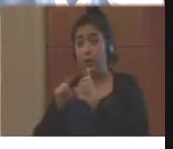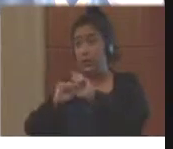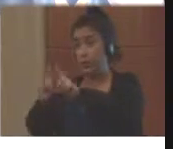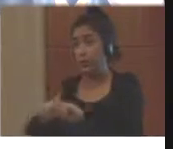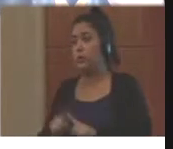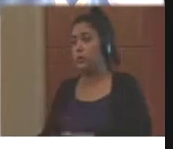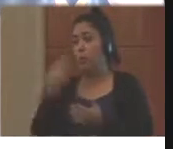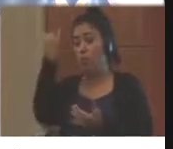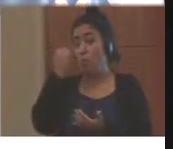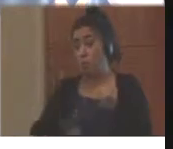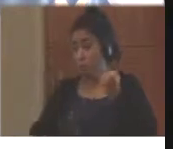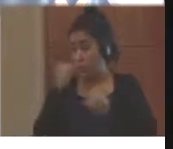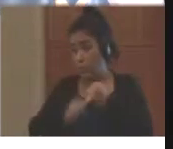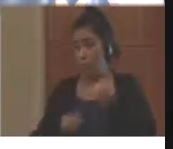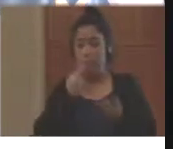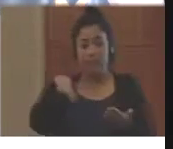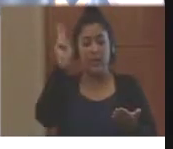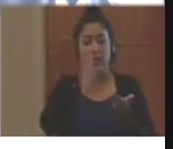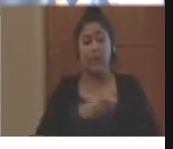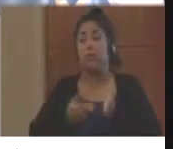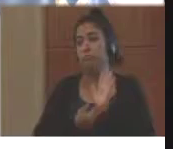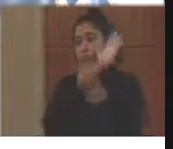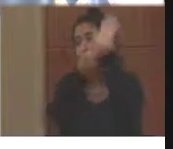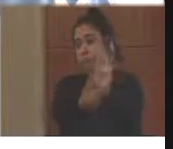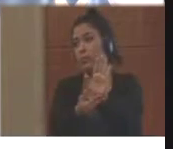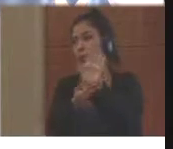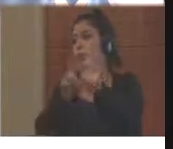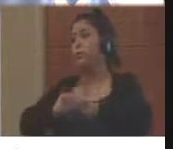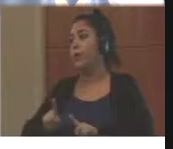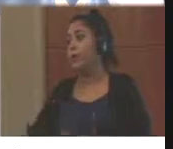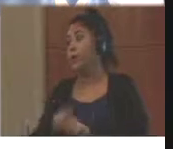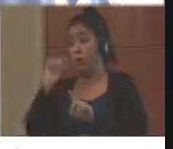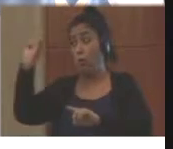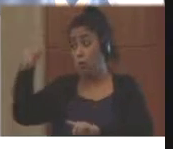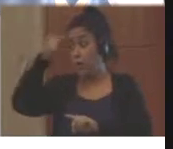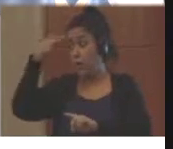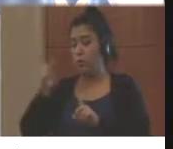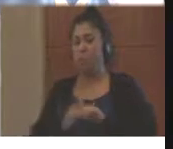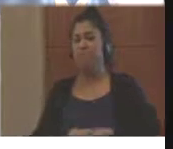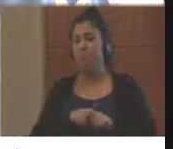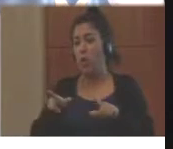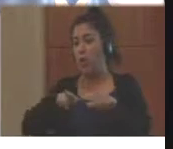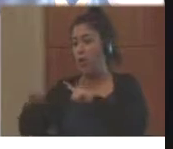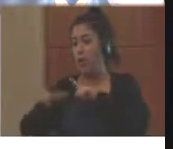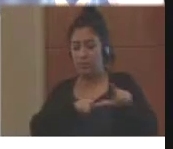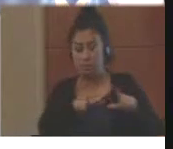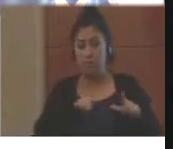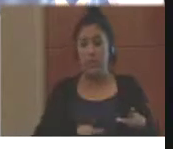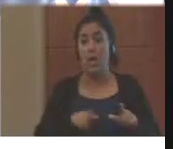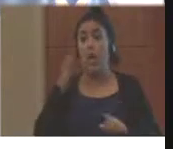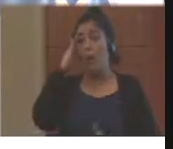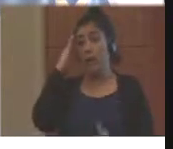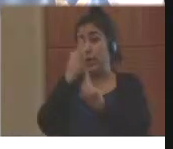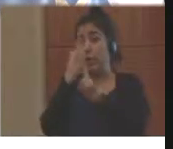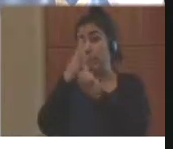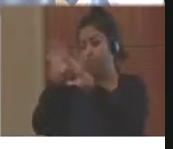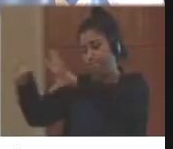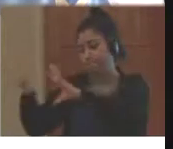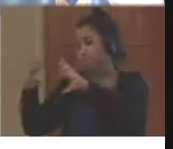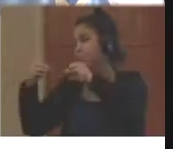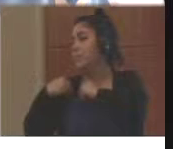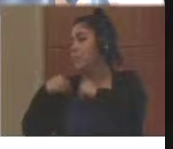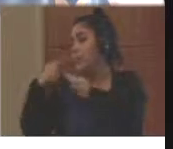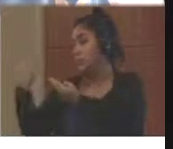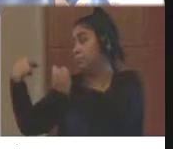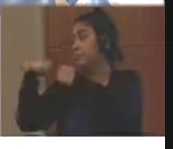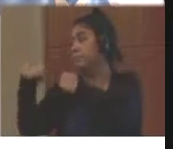have drafted a voluntary commitment letter that all of us offer to assume in order